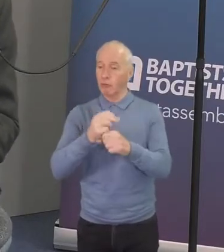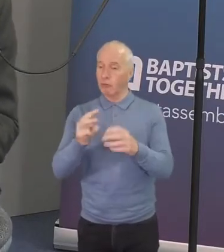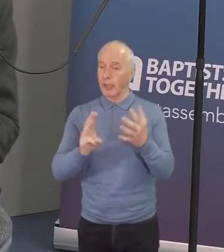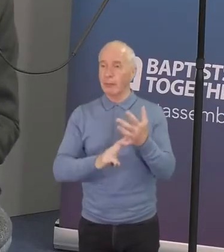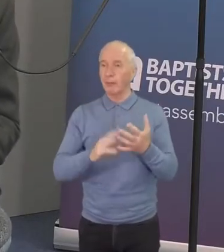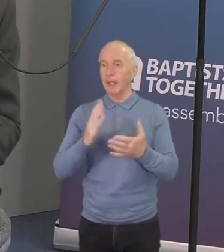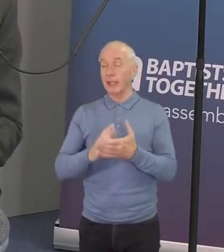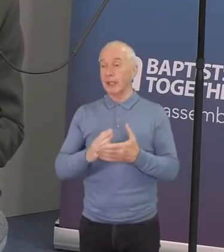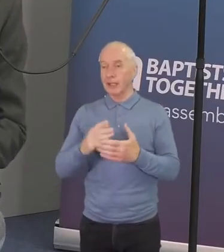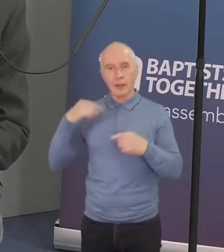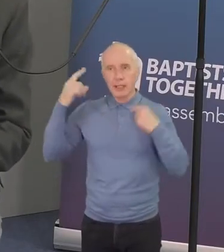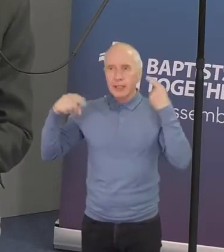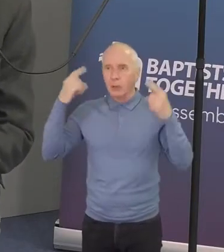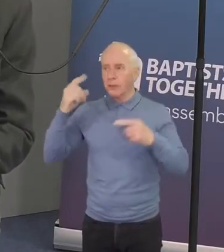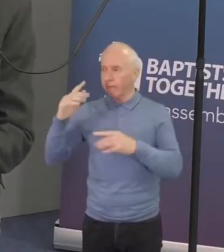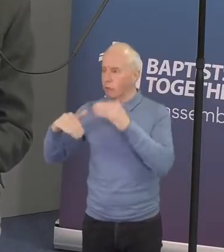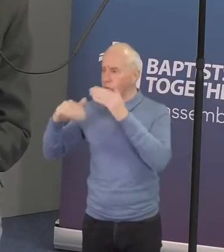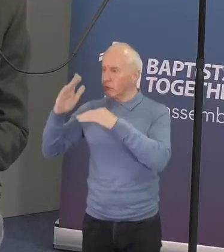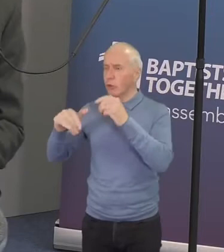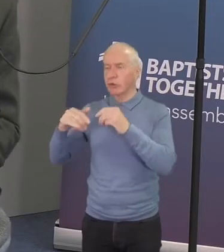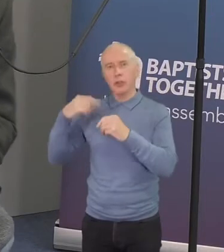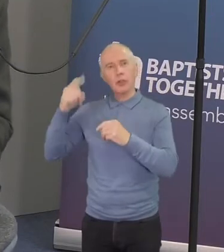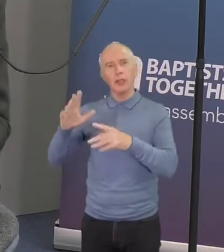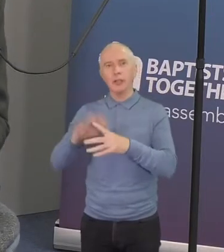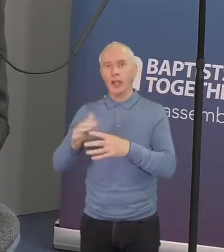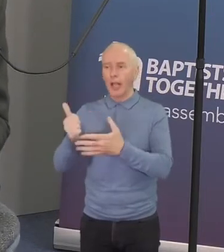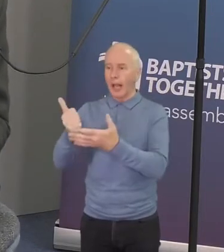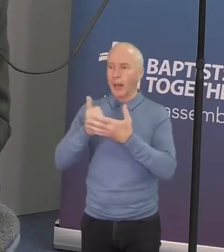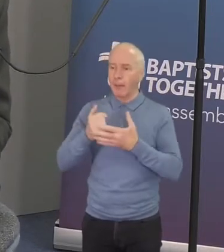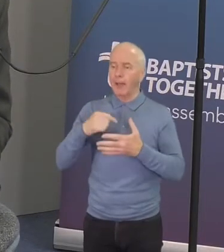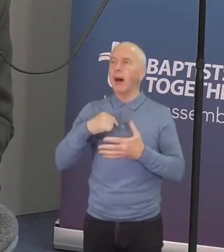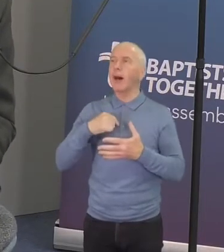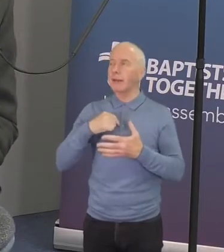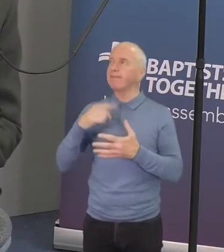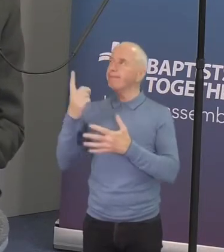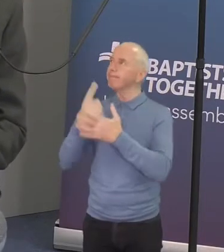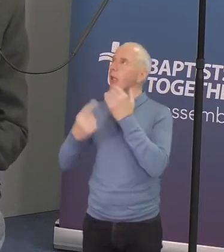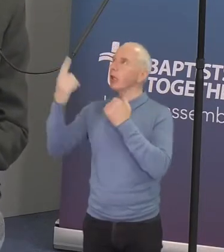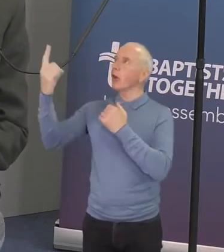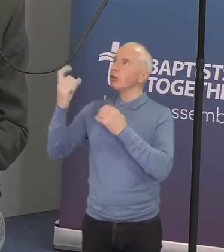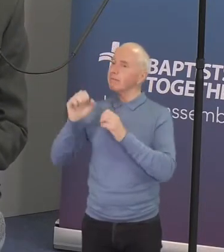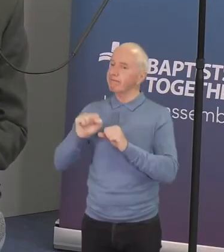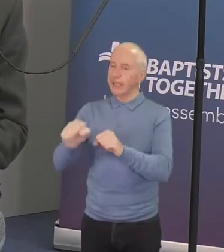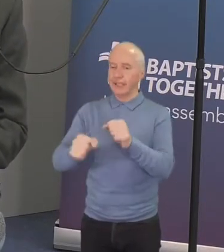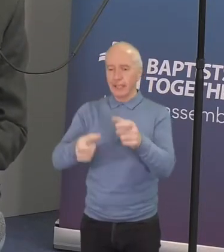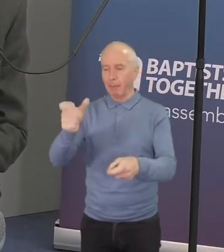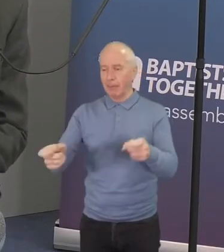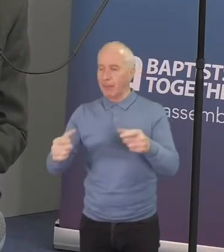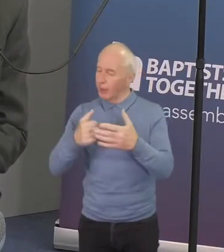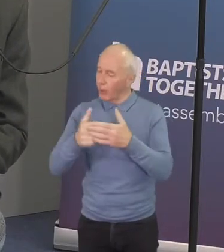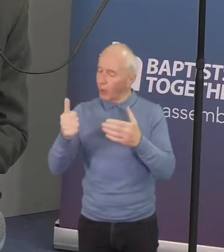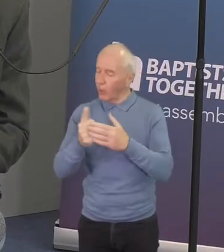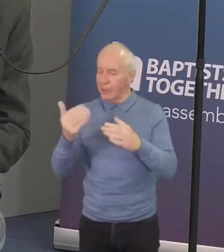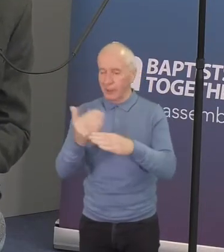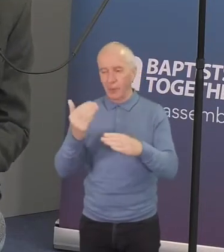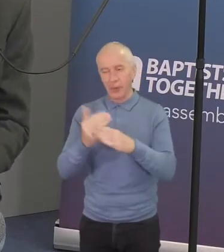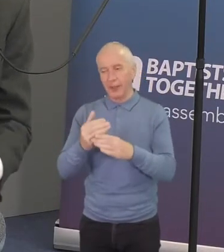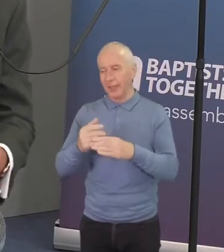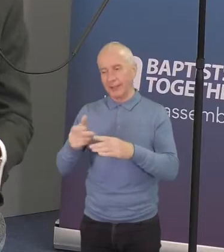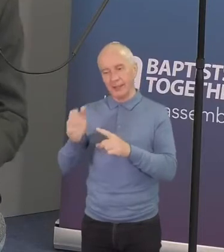sound of construction noises in the background was a helpful reminder to me that God and his people are always at work and often in the